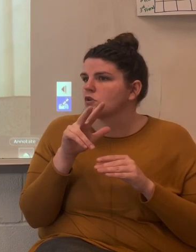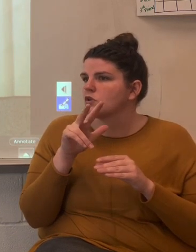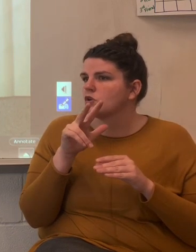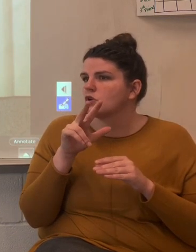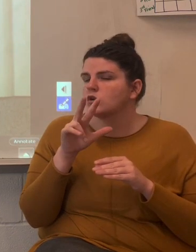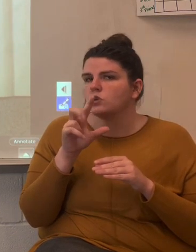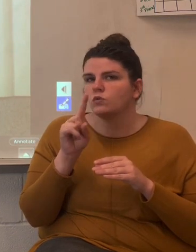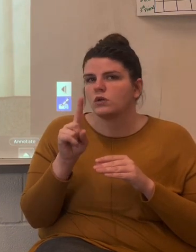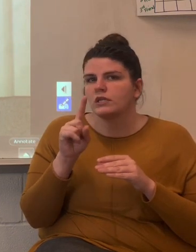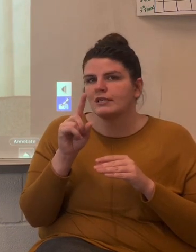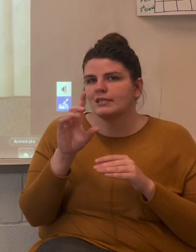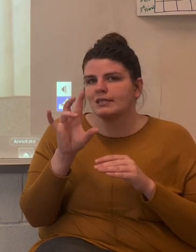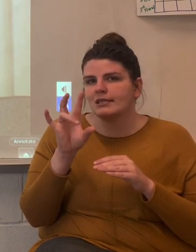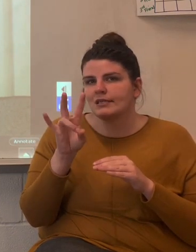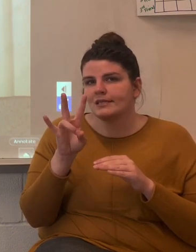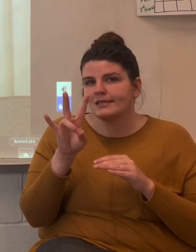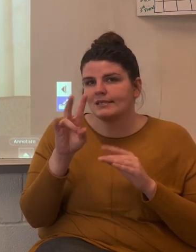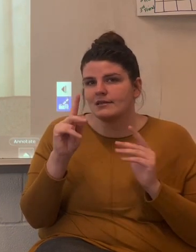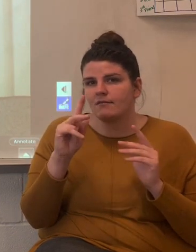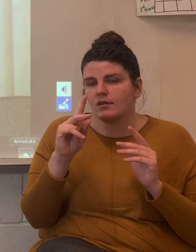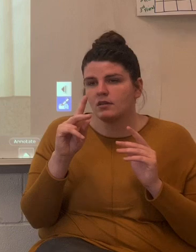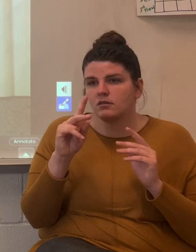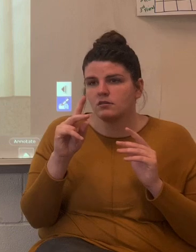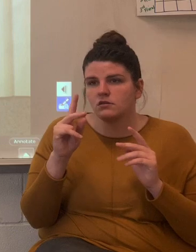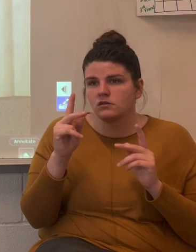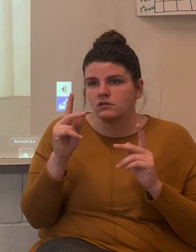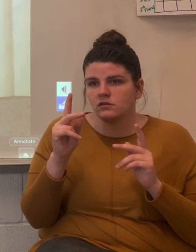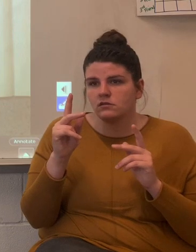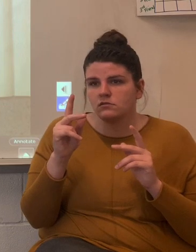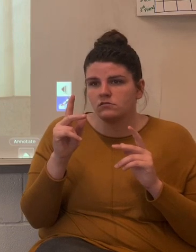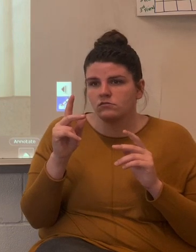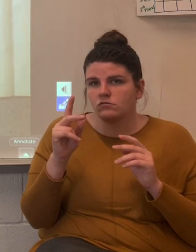7 times. 28.